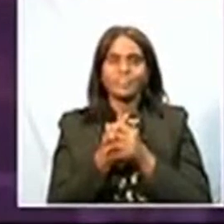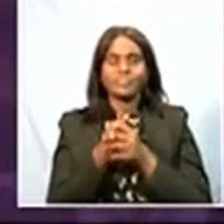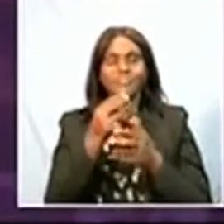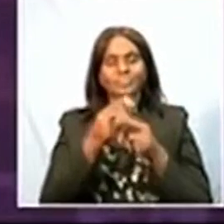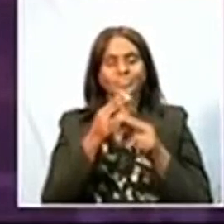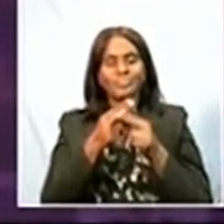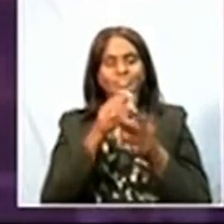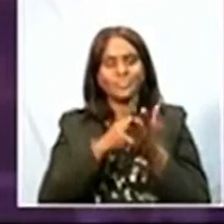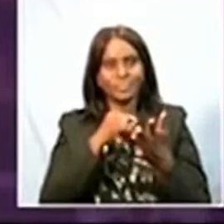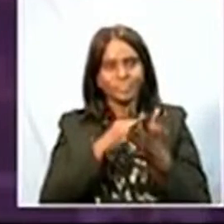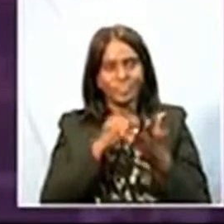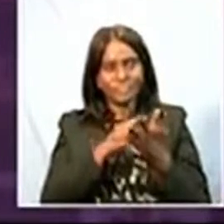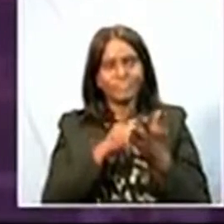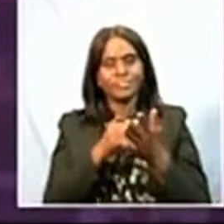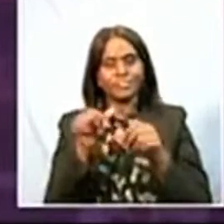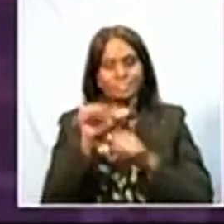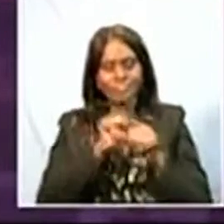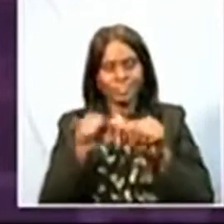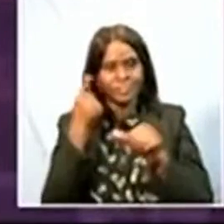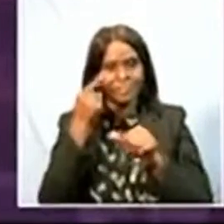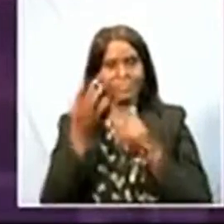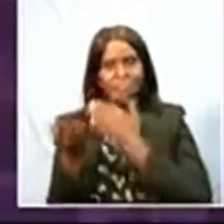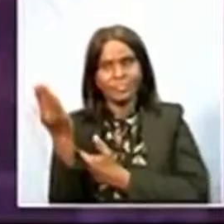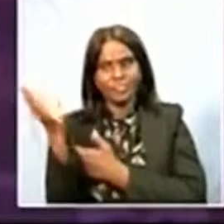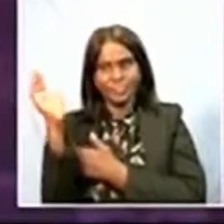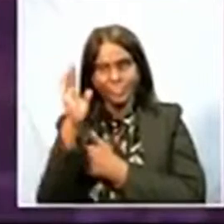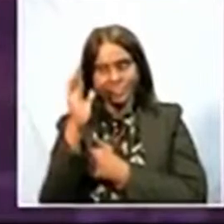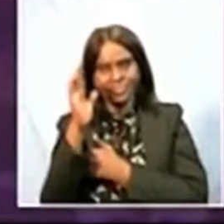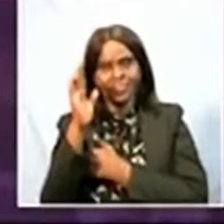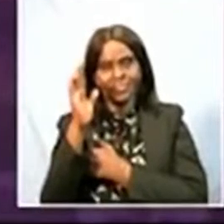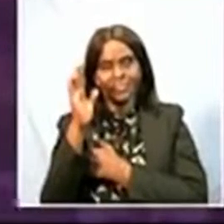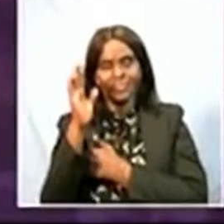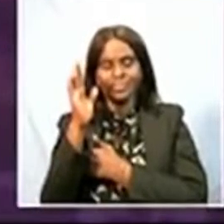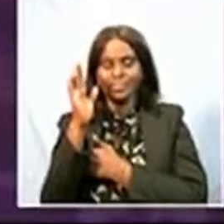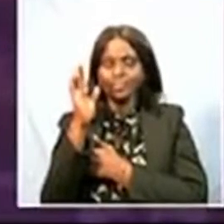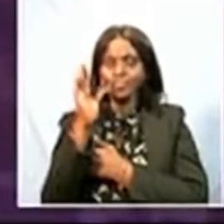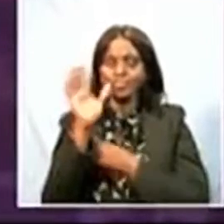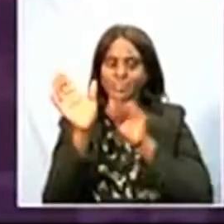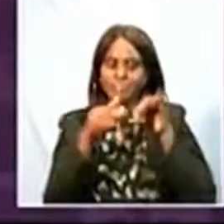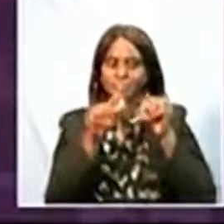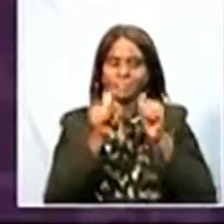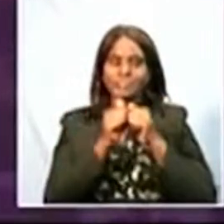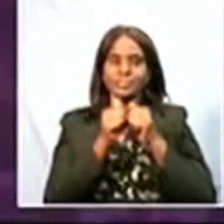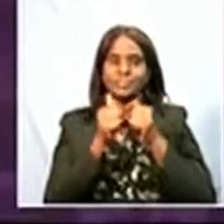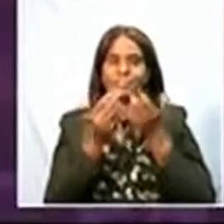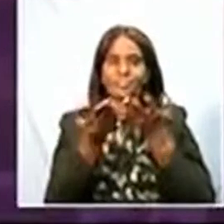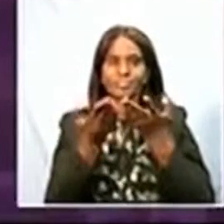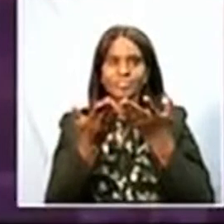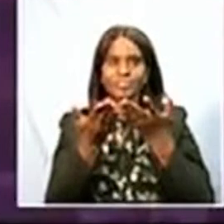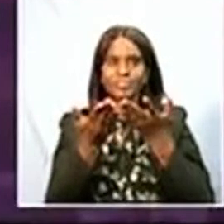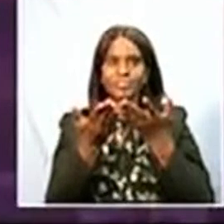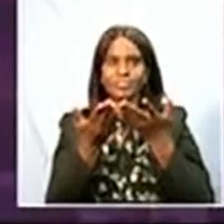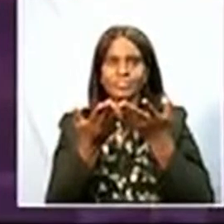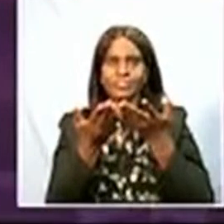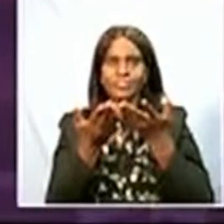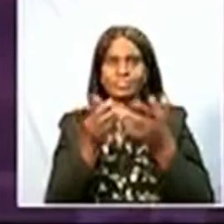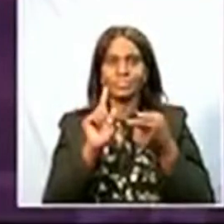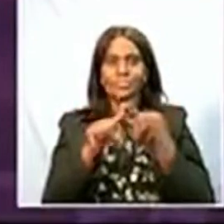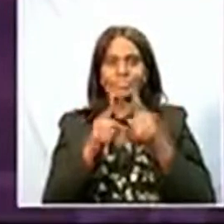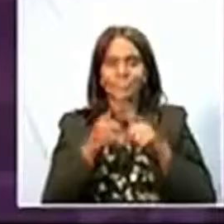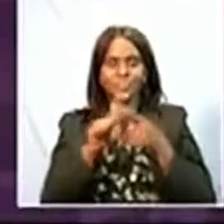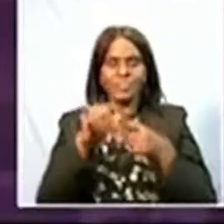is Joe Akatama. We've been around for the morning session, and of course, I'll be leaving you in the capable hands of my